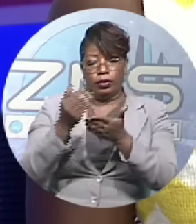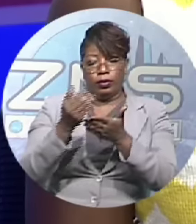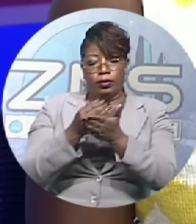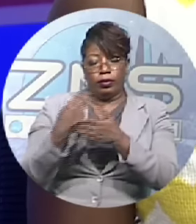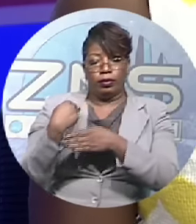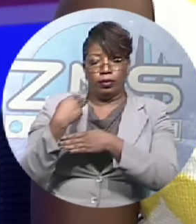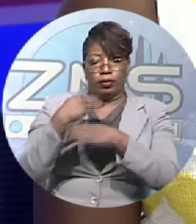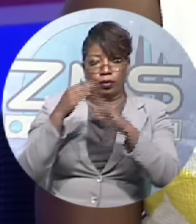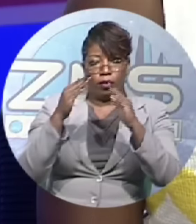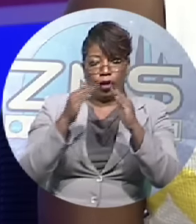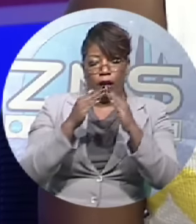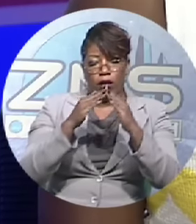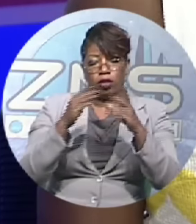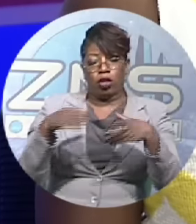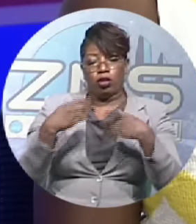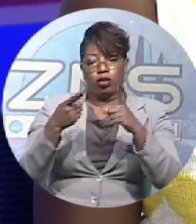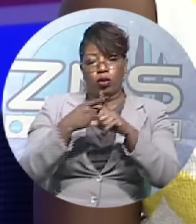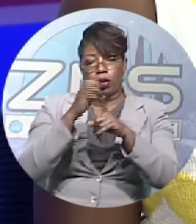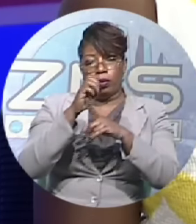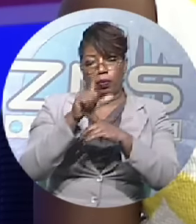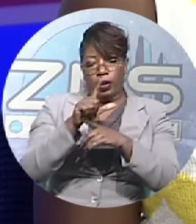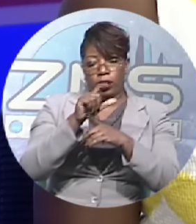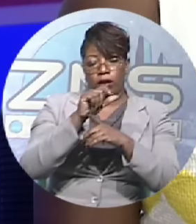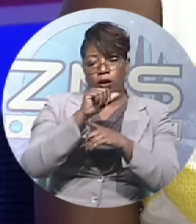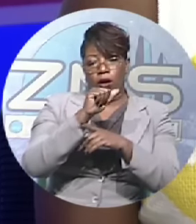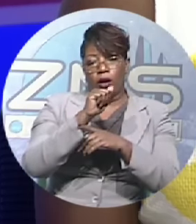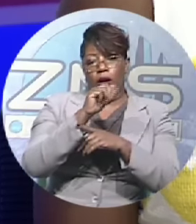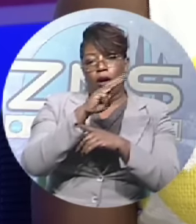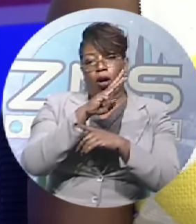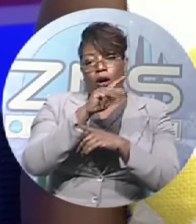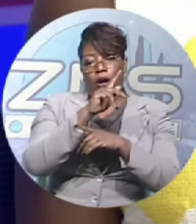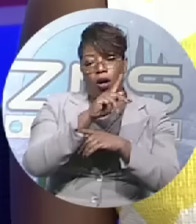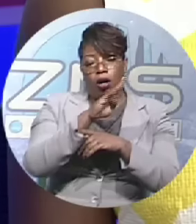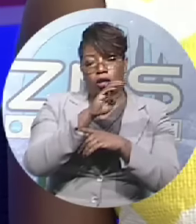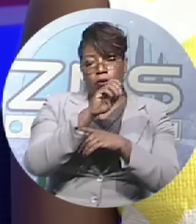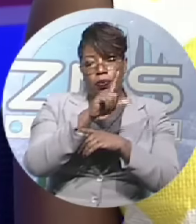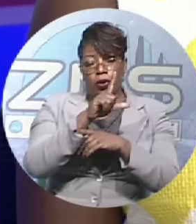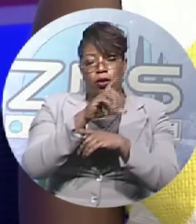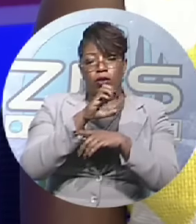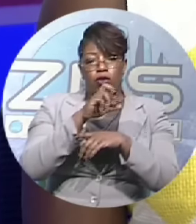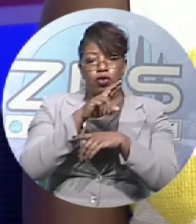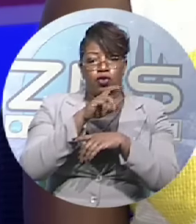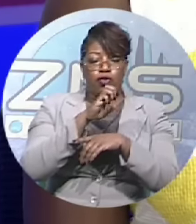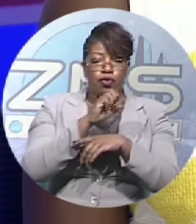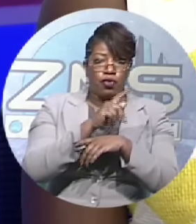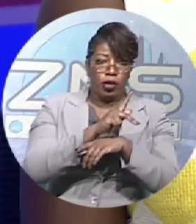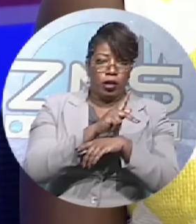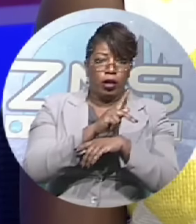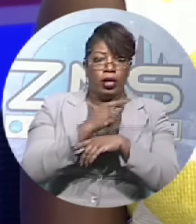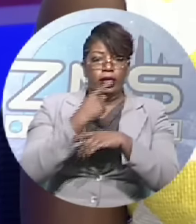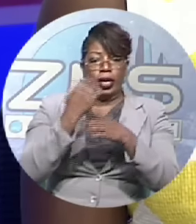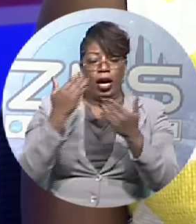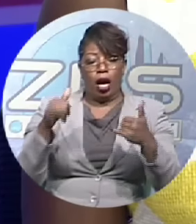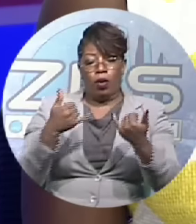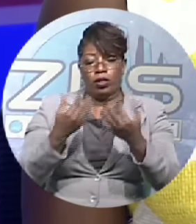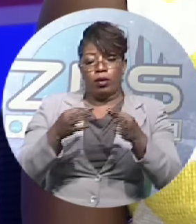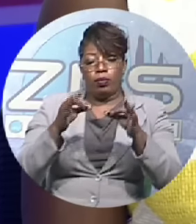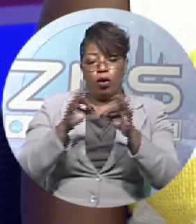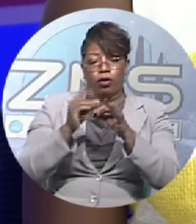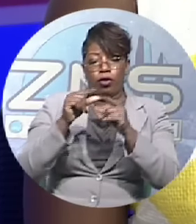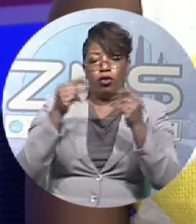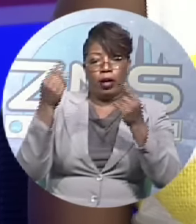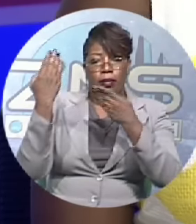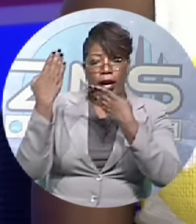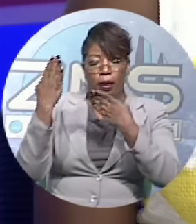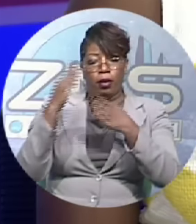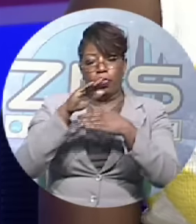members contributed to the bill to amend those Hawksbill Creek concessions. Members from both sides shared why this is important not only for the island of Grand Bahama,